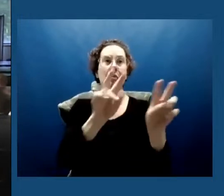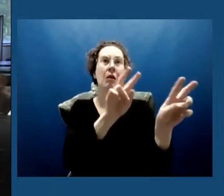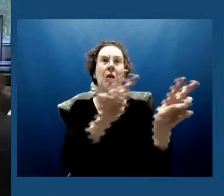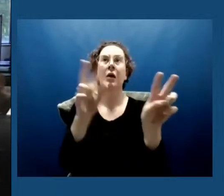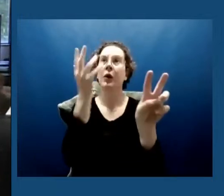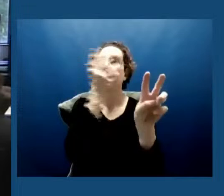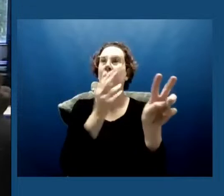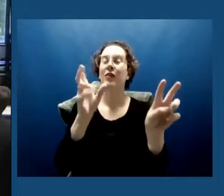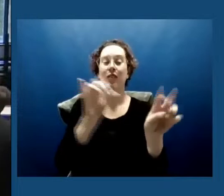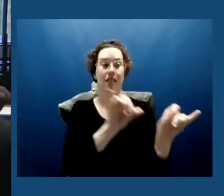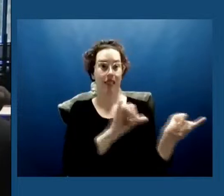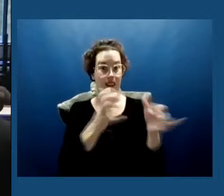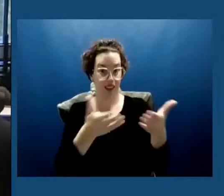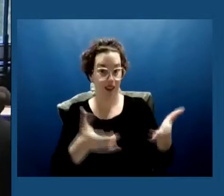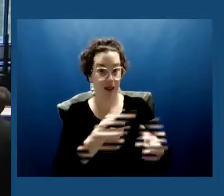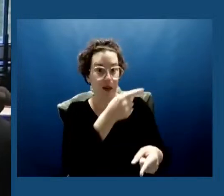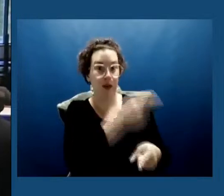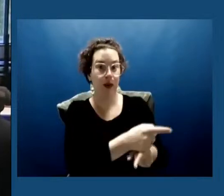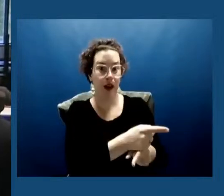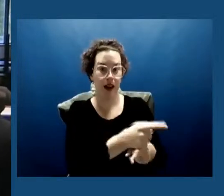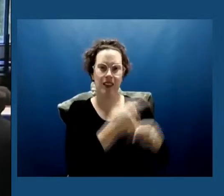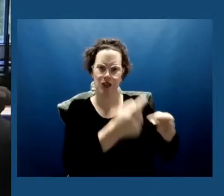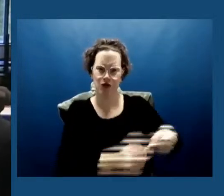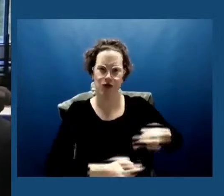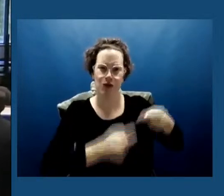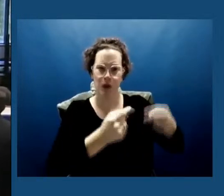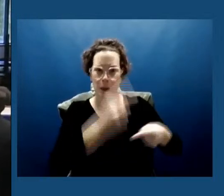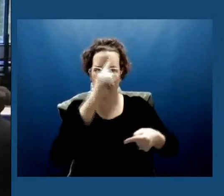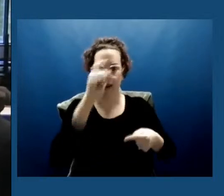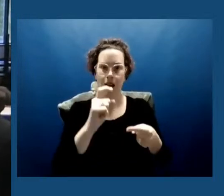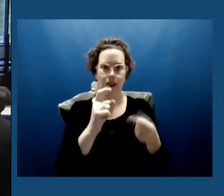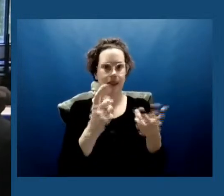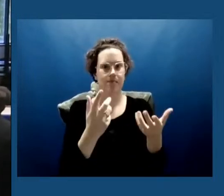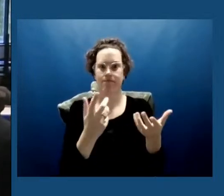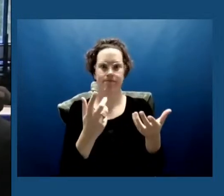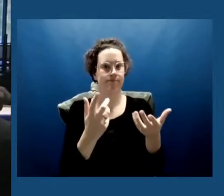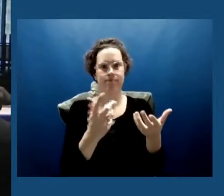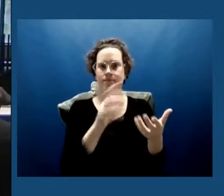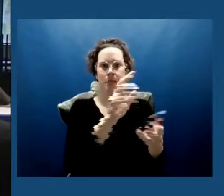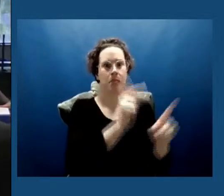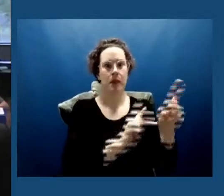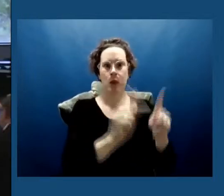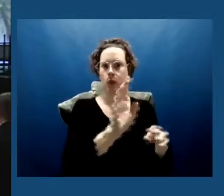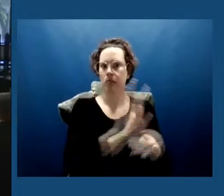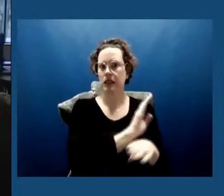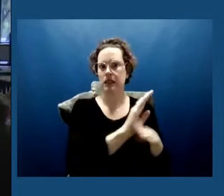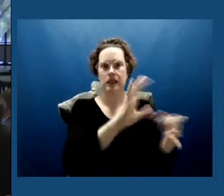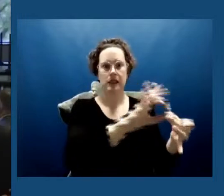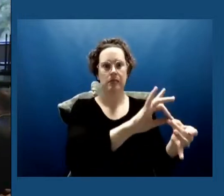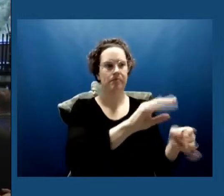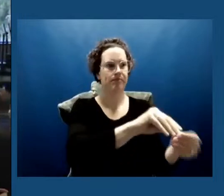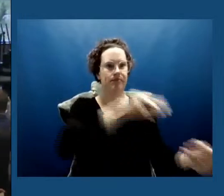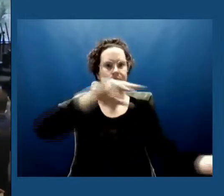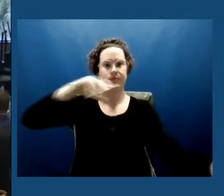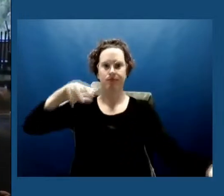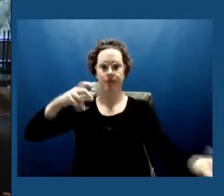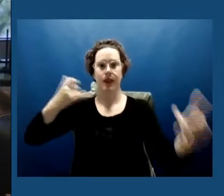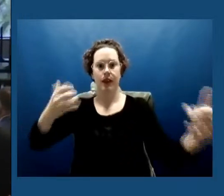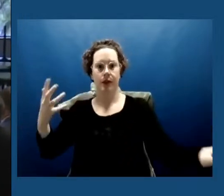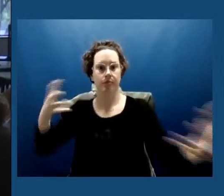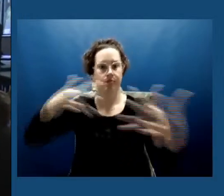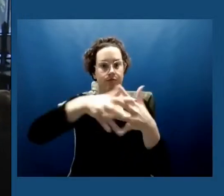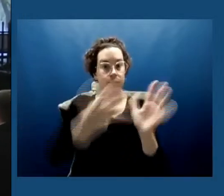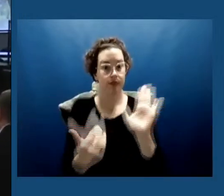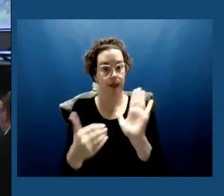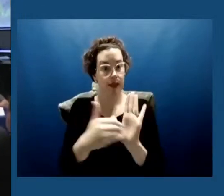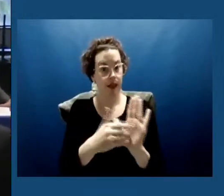you see it's struggled because of deindustrialization. And now we're bringing it back, right? That's what this is really